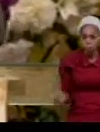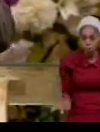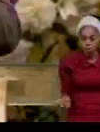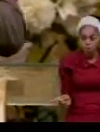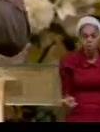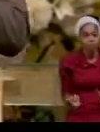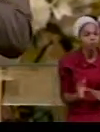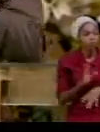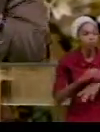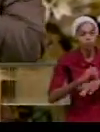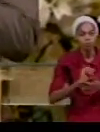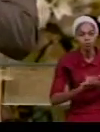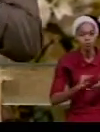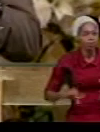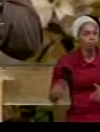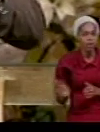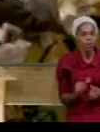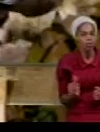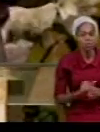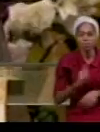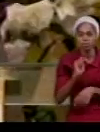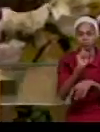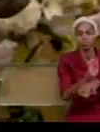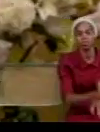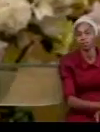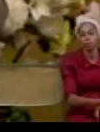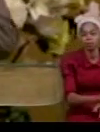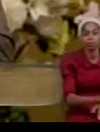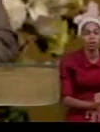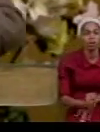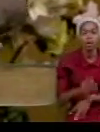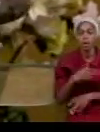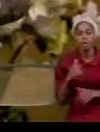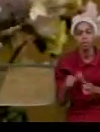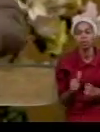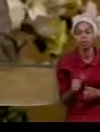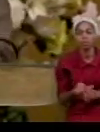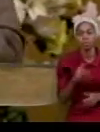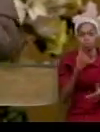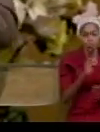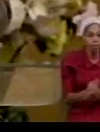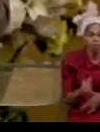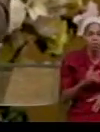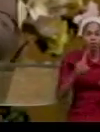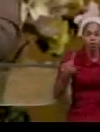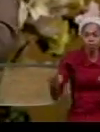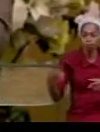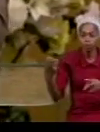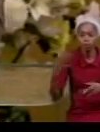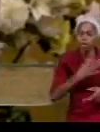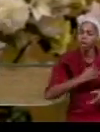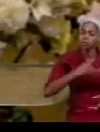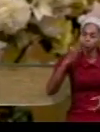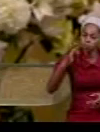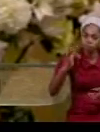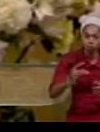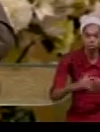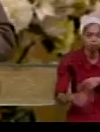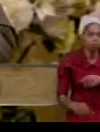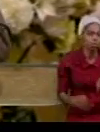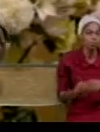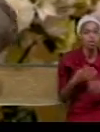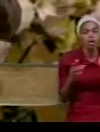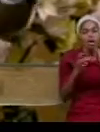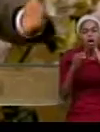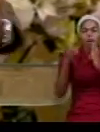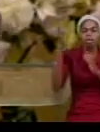tradition. Defile every other thing they believe. Go there and believe. And then he said, I have accepted